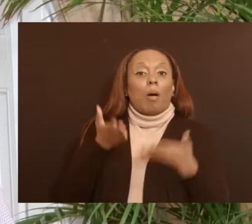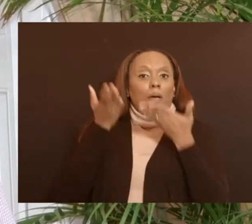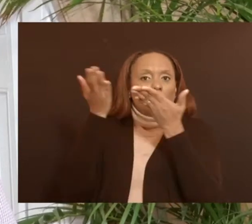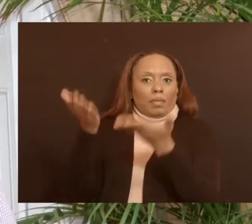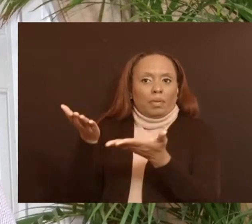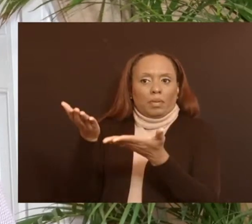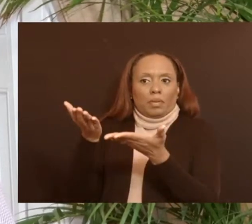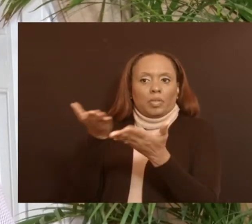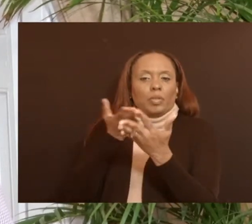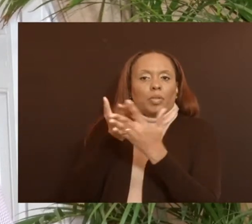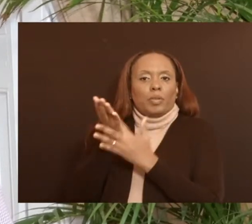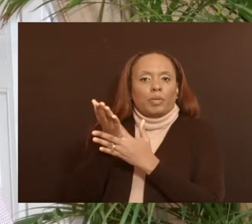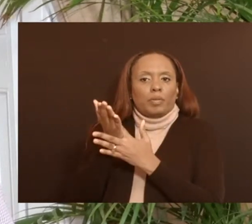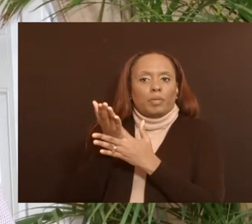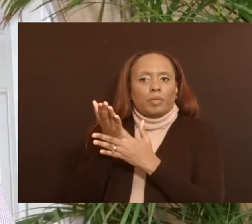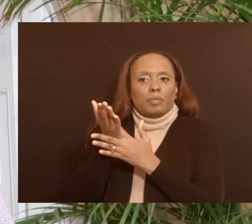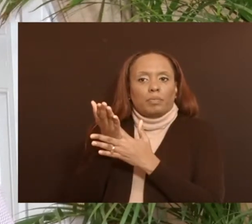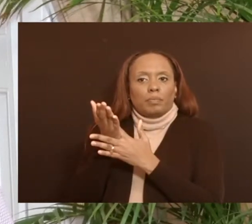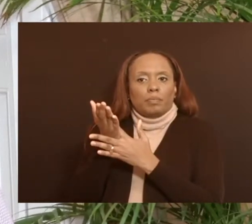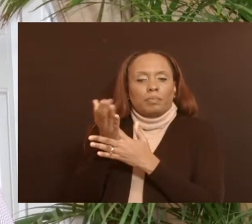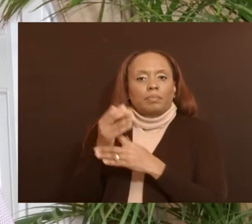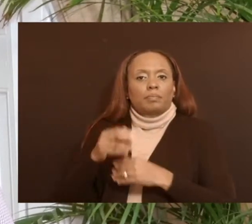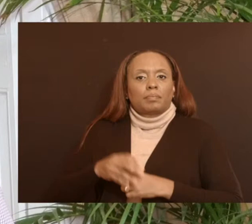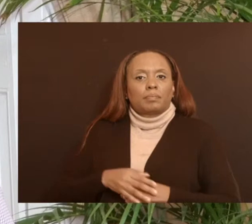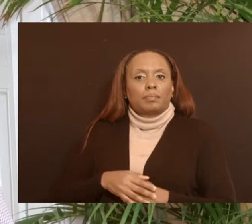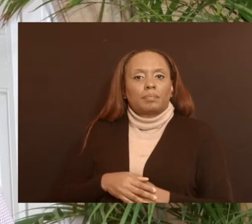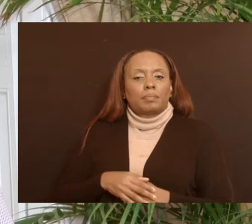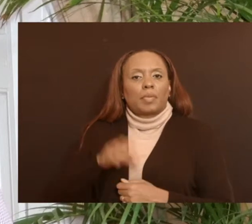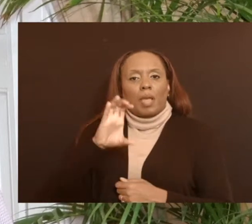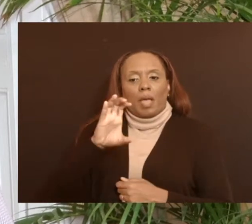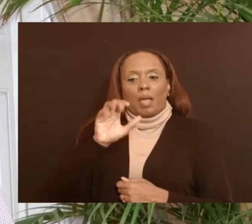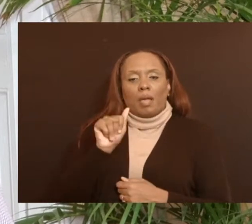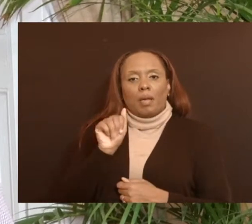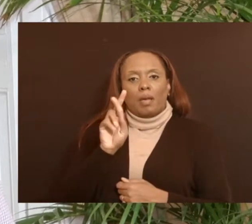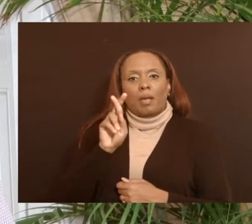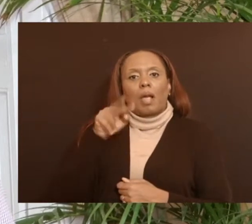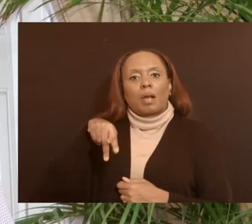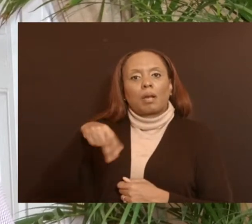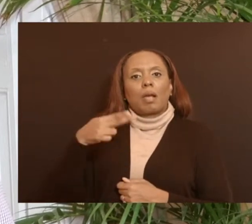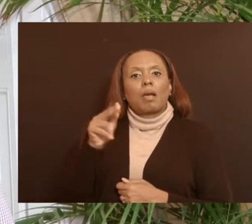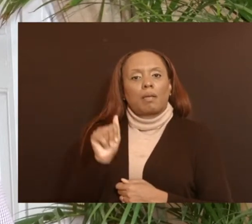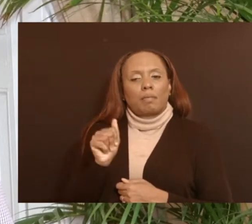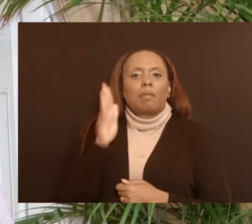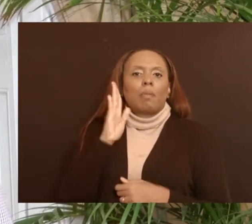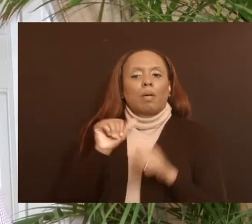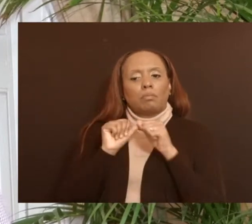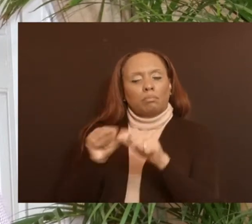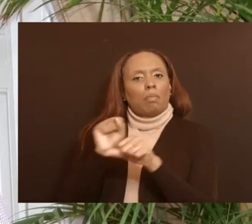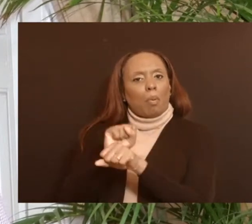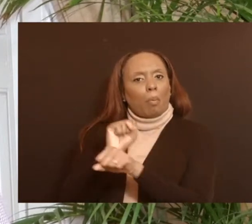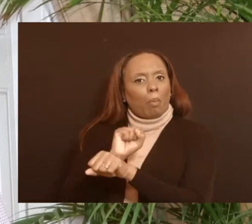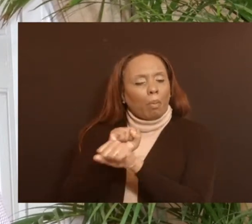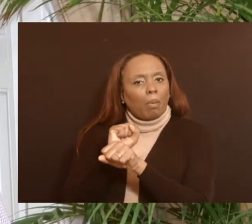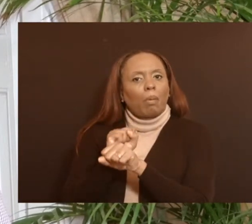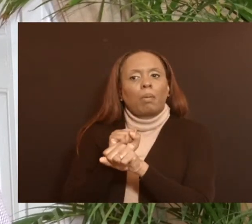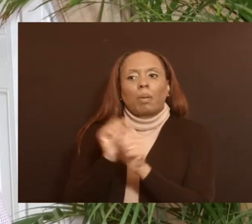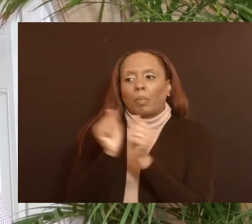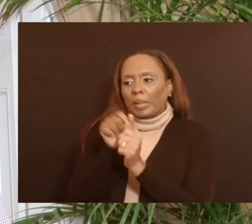Caribbean Public Health Agency, and we will continue to work with CARPHA to make sure that Barbados